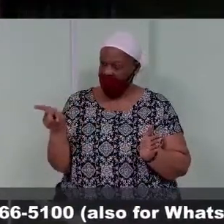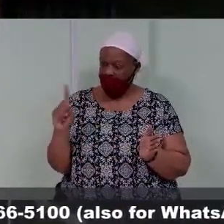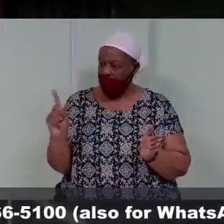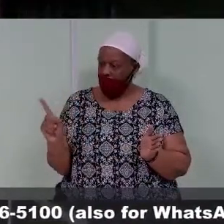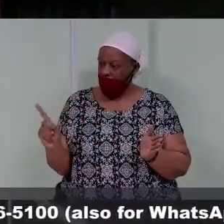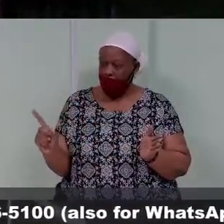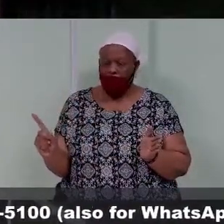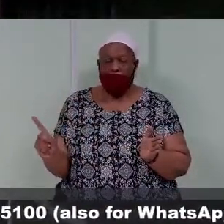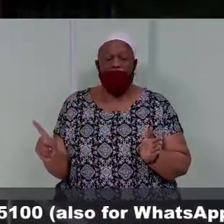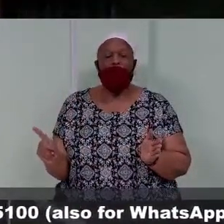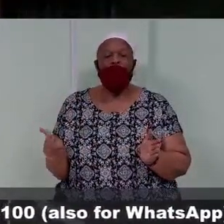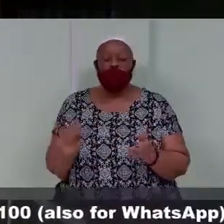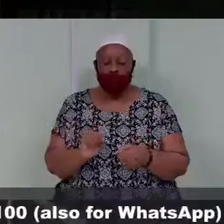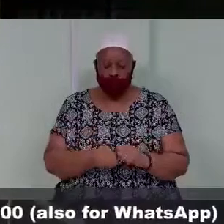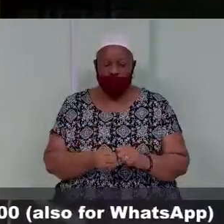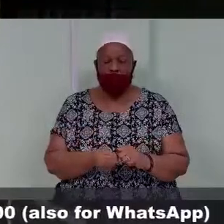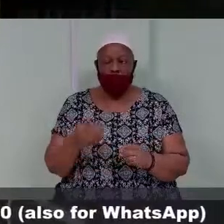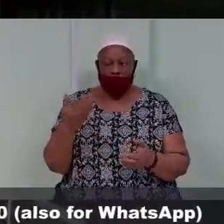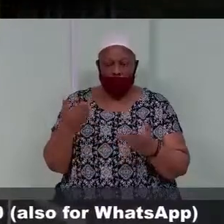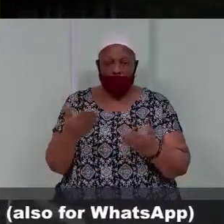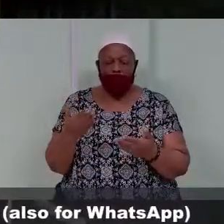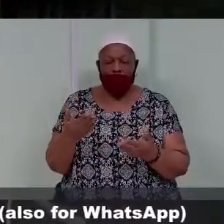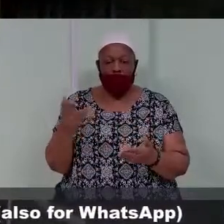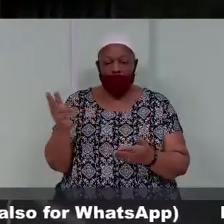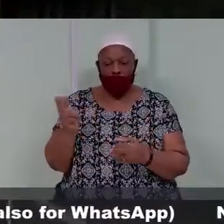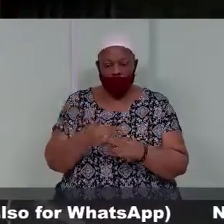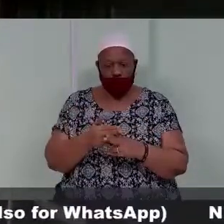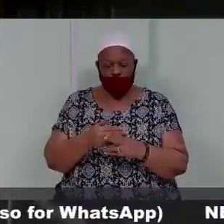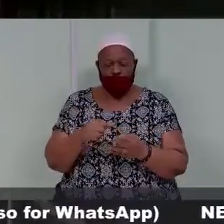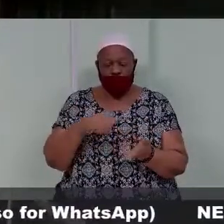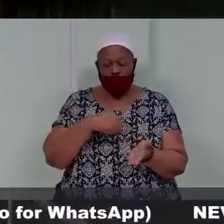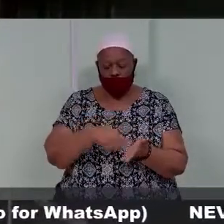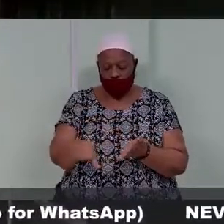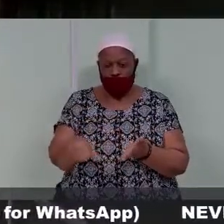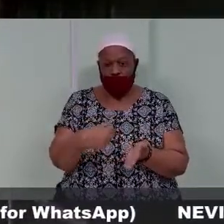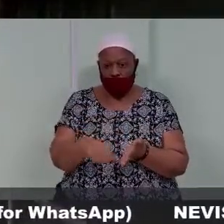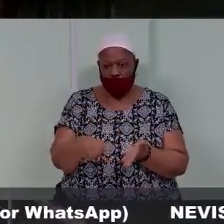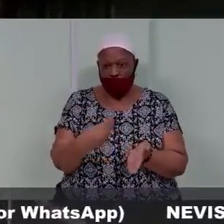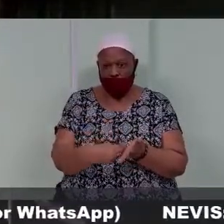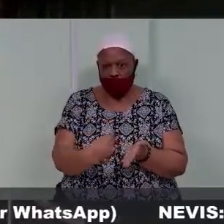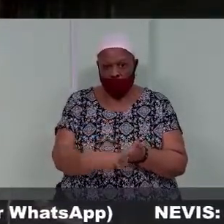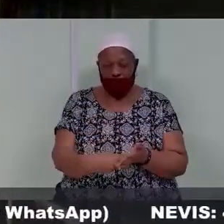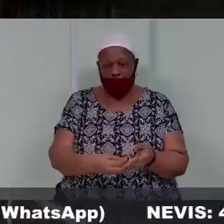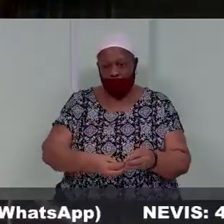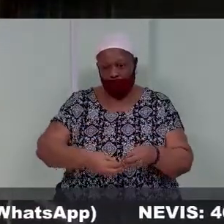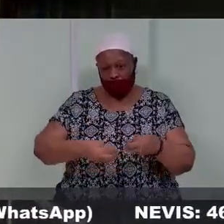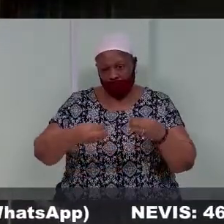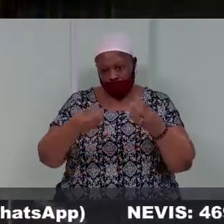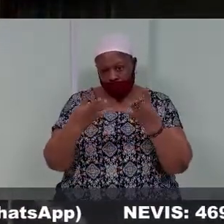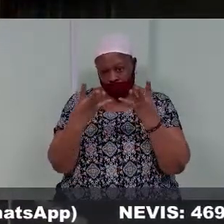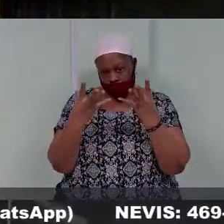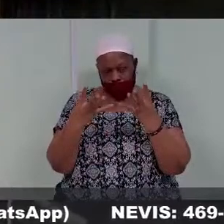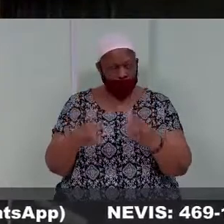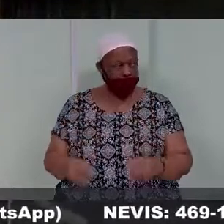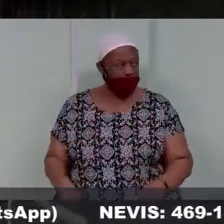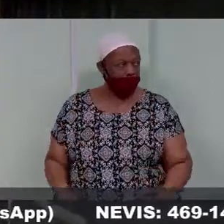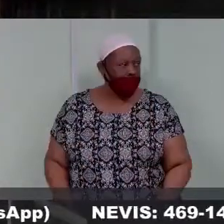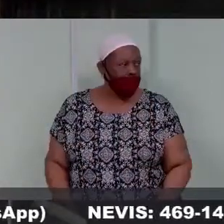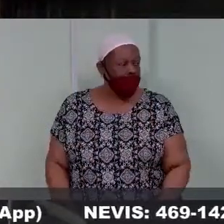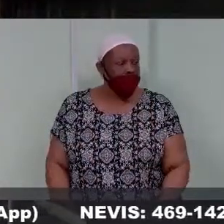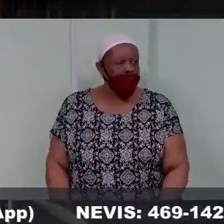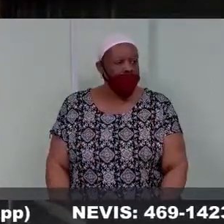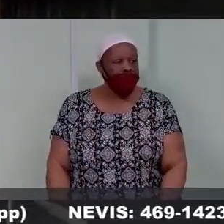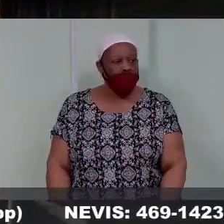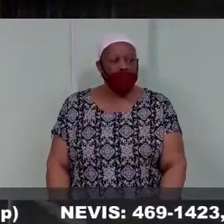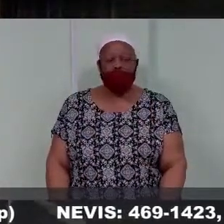attending these events. We are looking into increasing fines against promoters. So